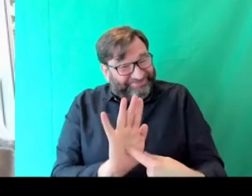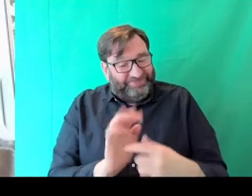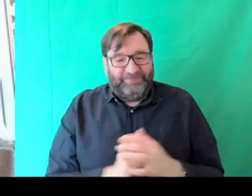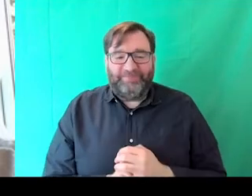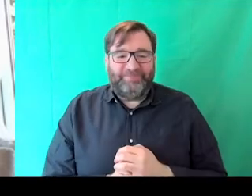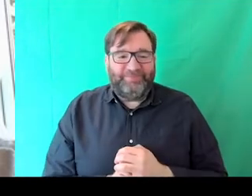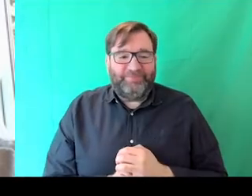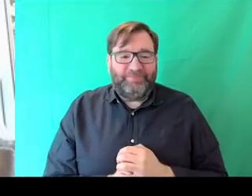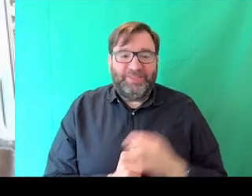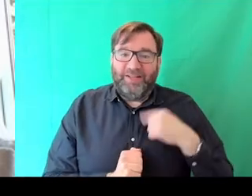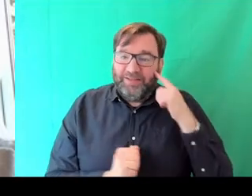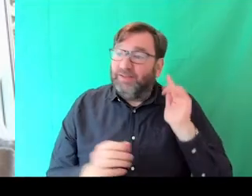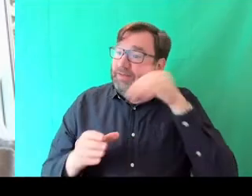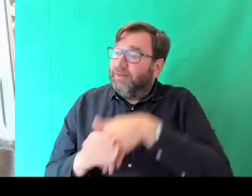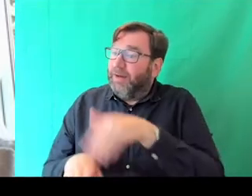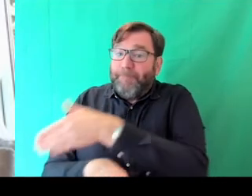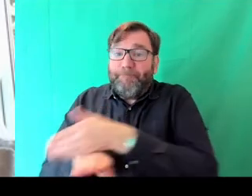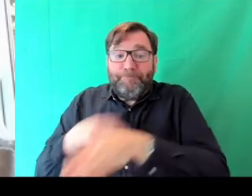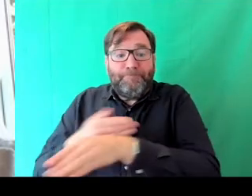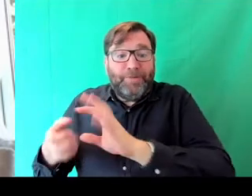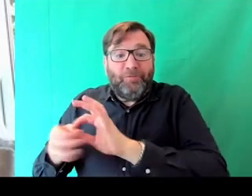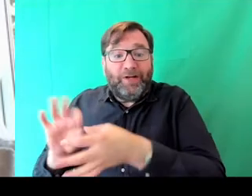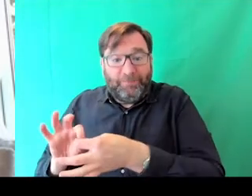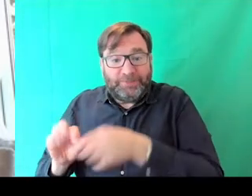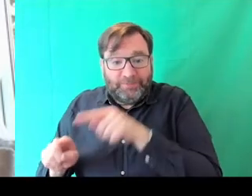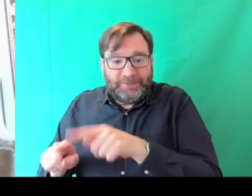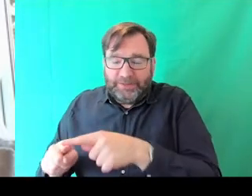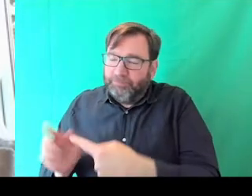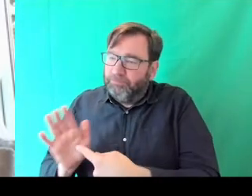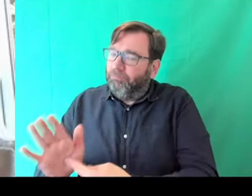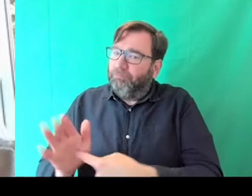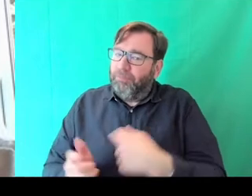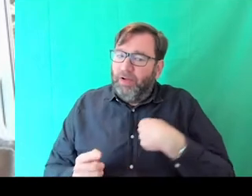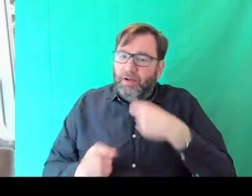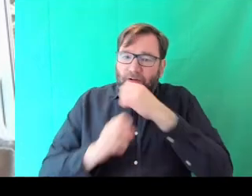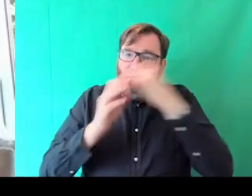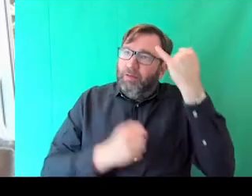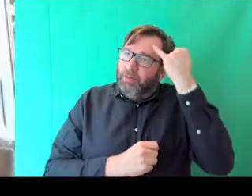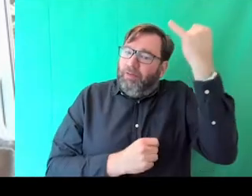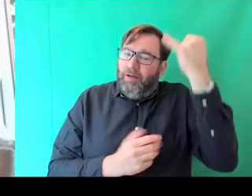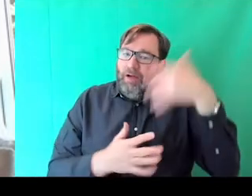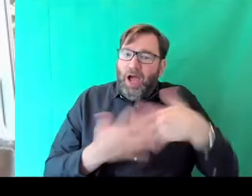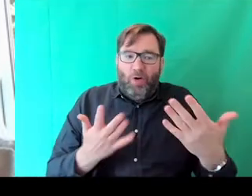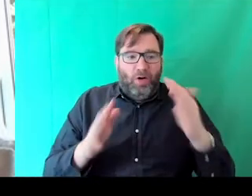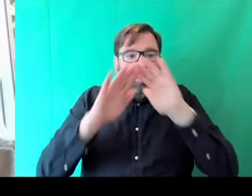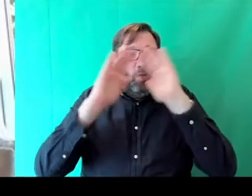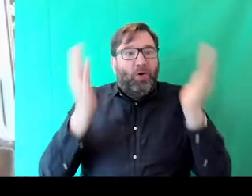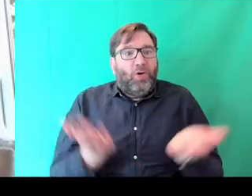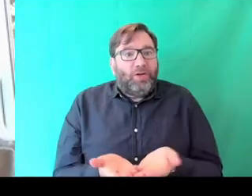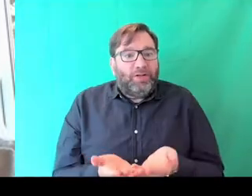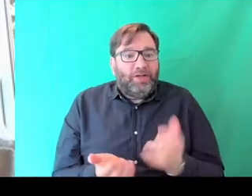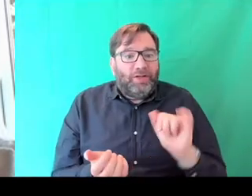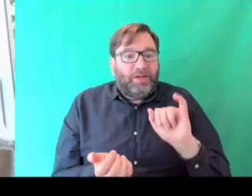it was sort of truly accessible. Obviously, there's a lot of focus on making sure that the training facilities, the accommodation, the